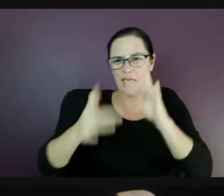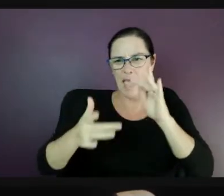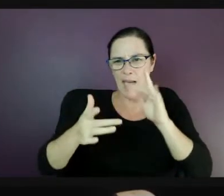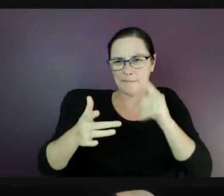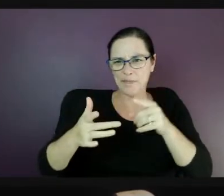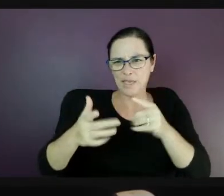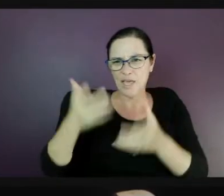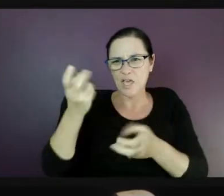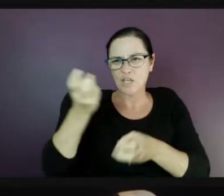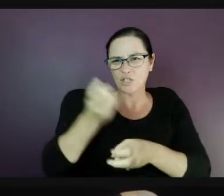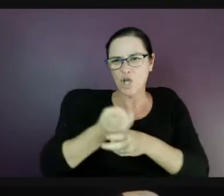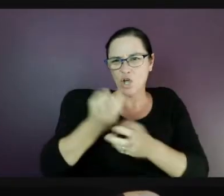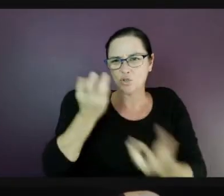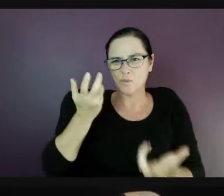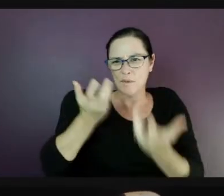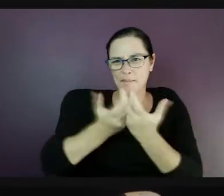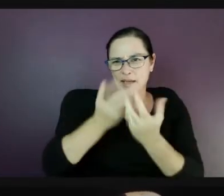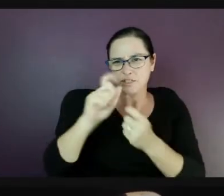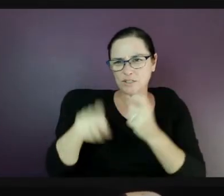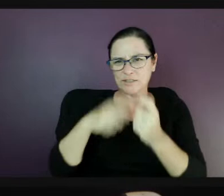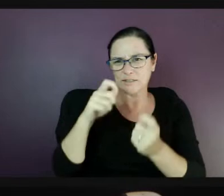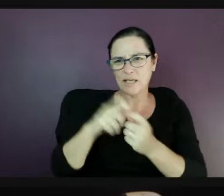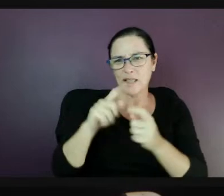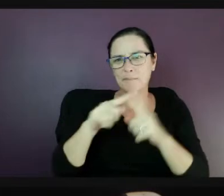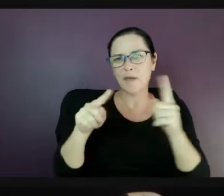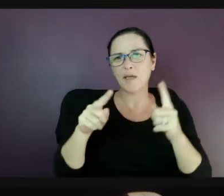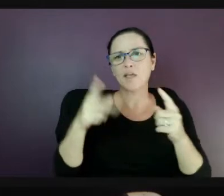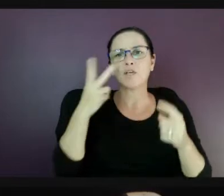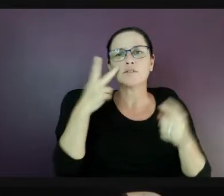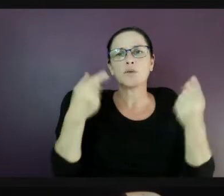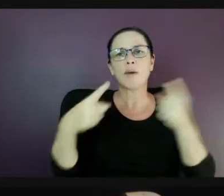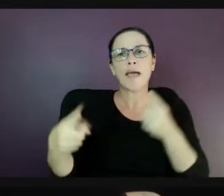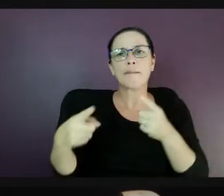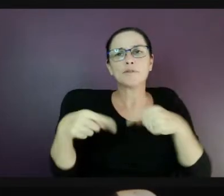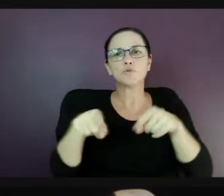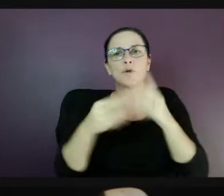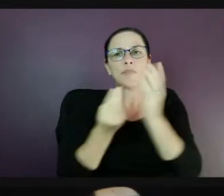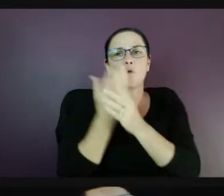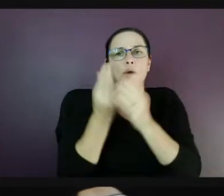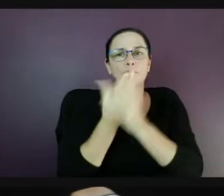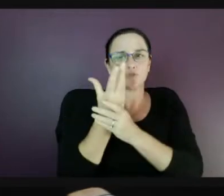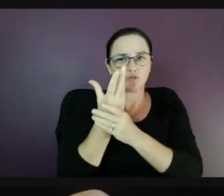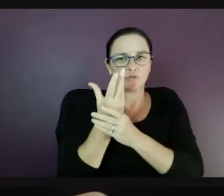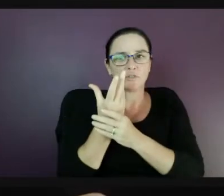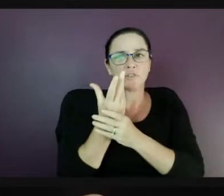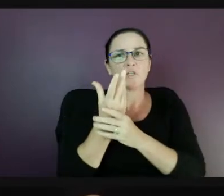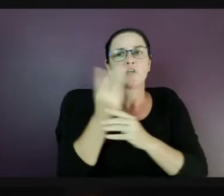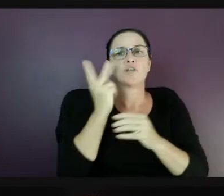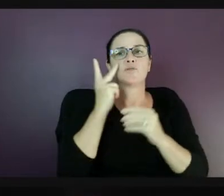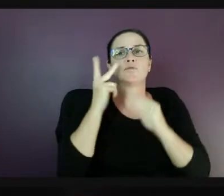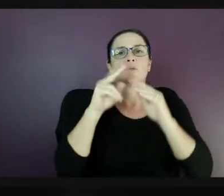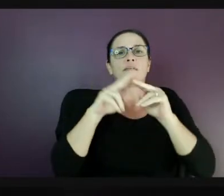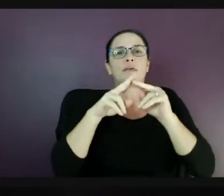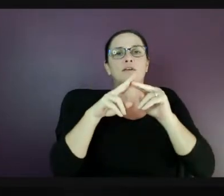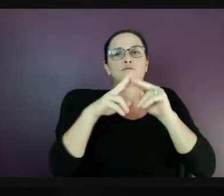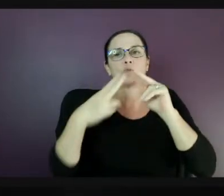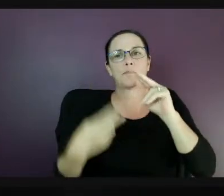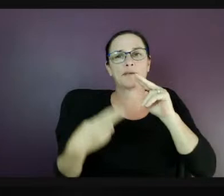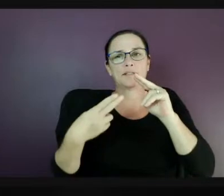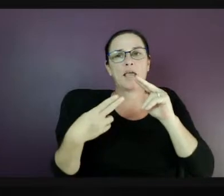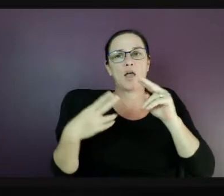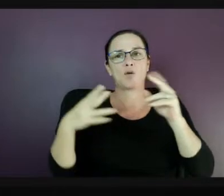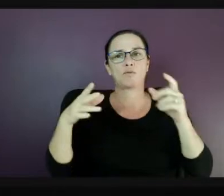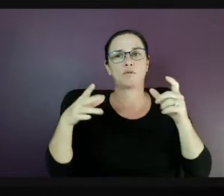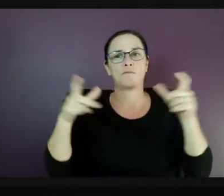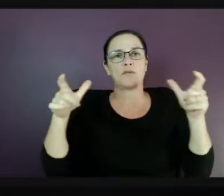exactly, right? But you can see up here what happens is during eruption, you see this dropping down of the distance on